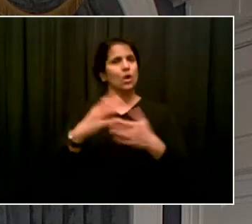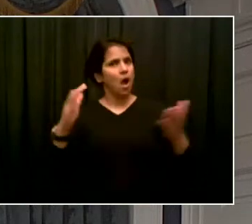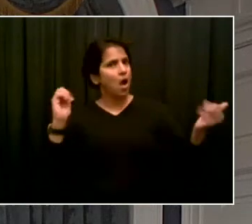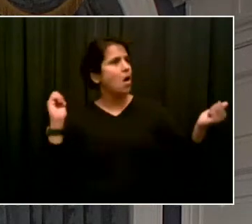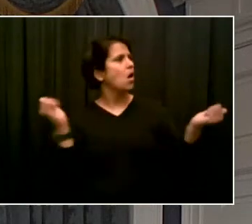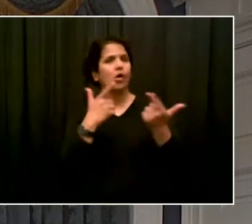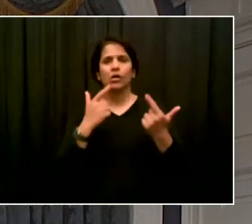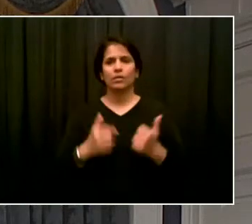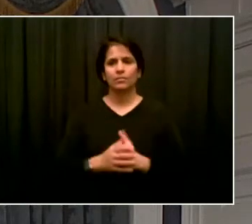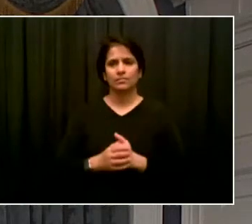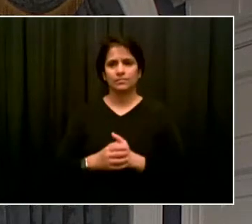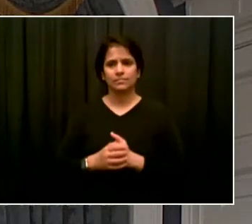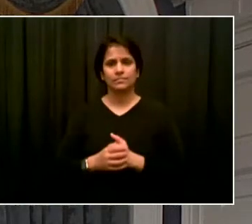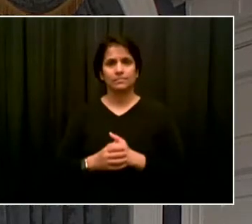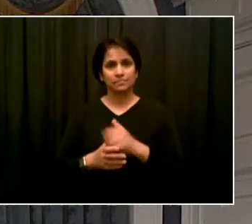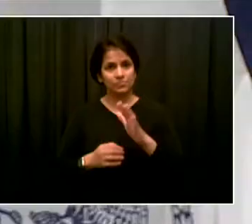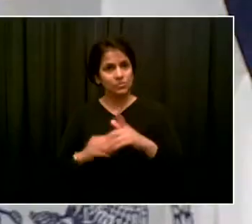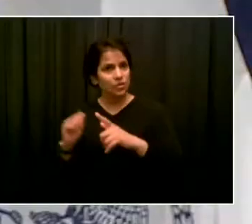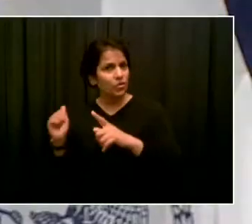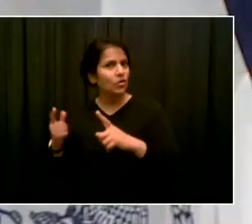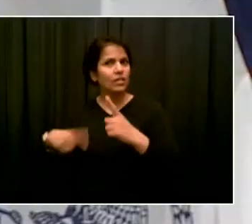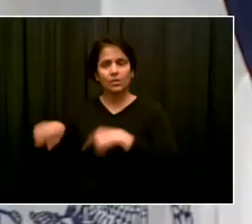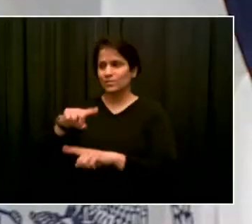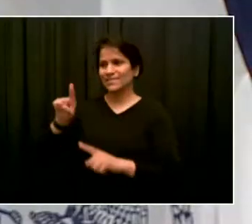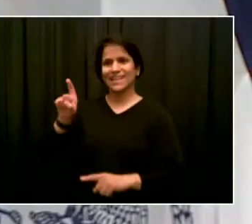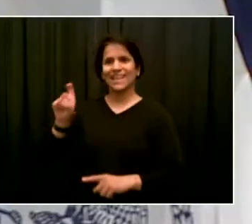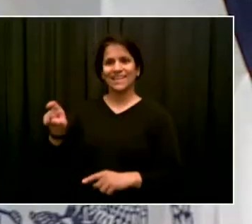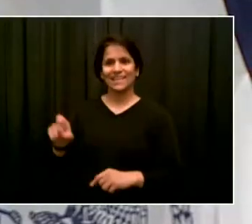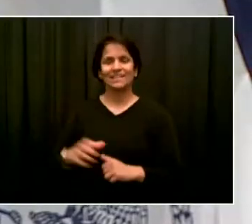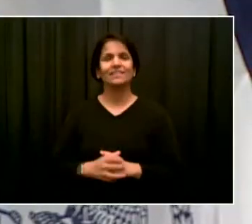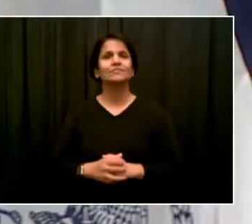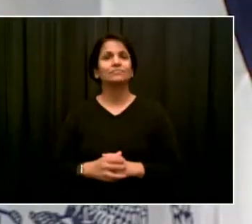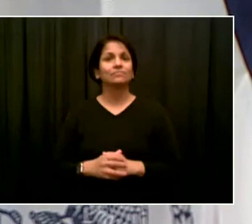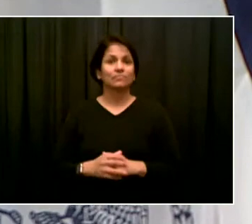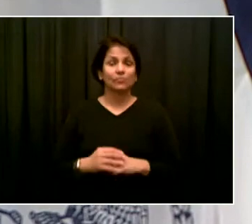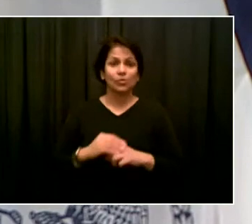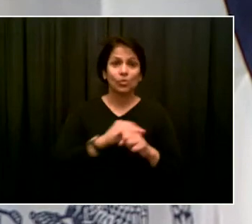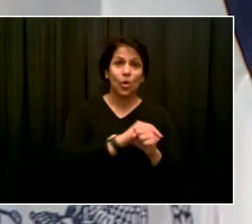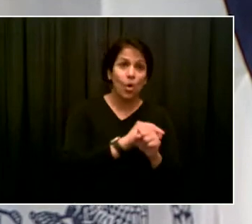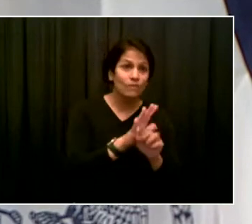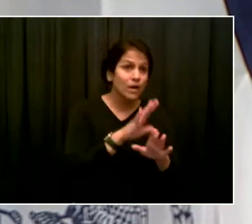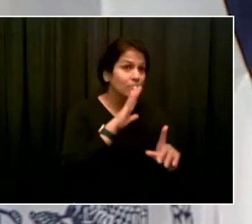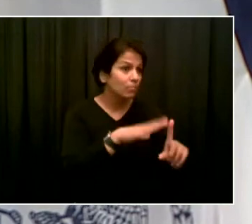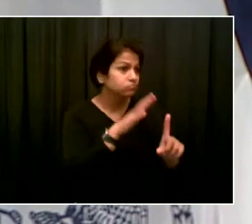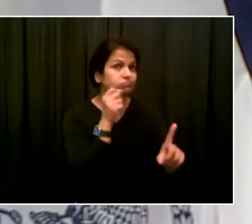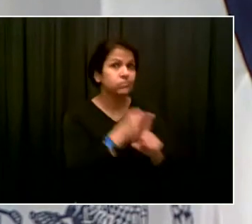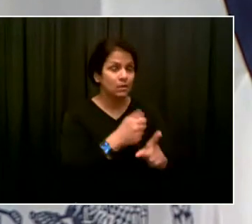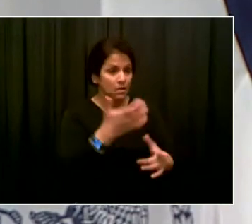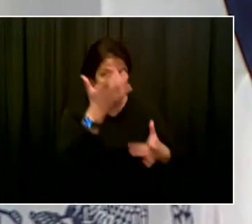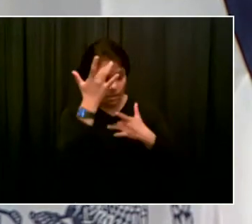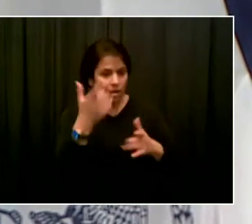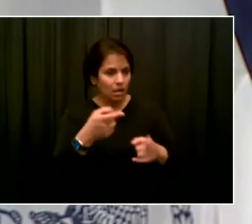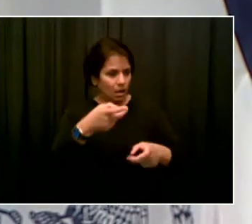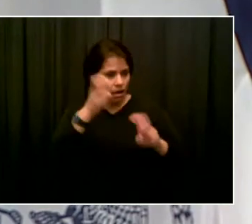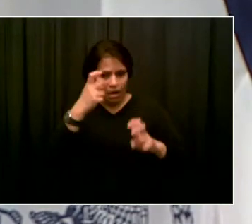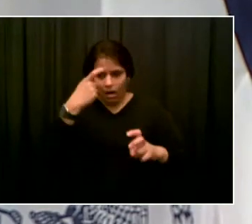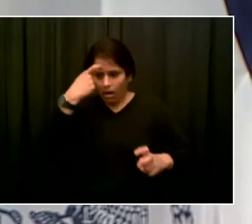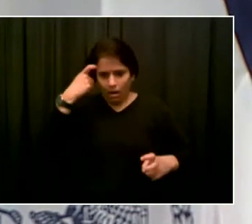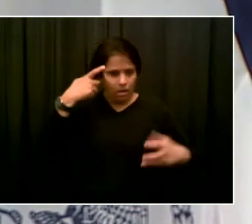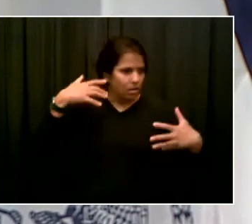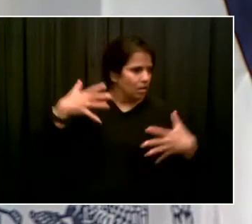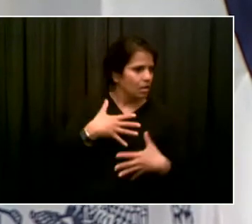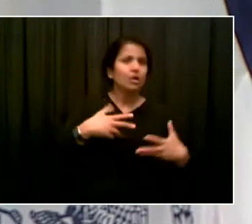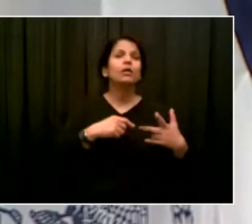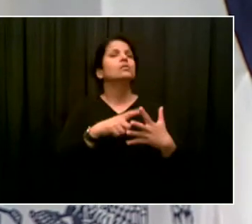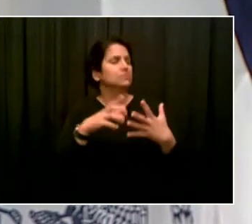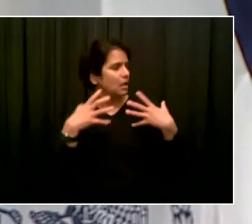COVID crisis. Whether it's the clubhouses or the mobile teams, so many of these different approaches